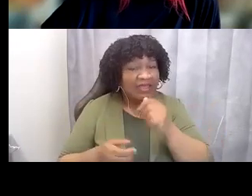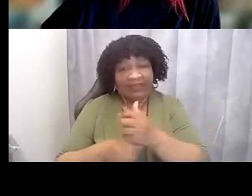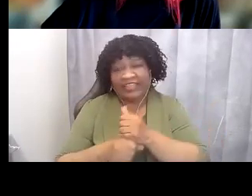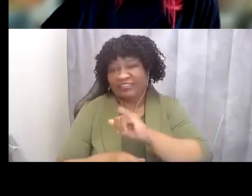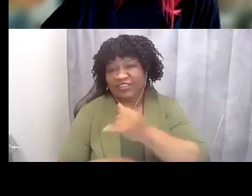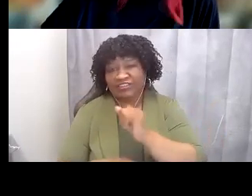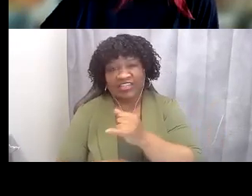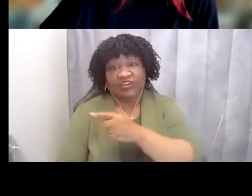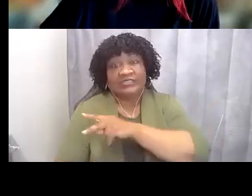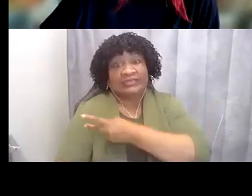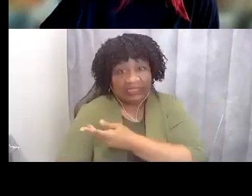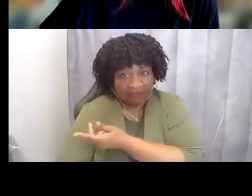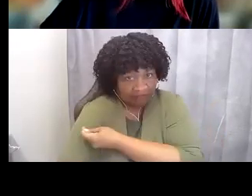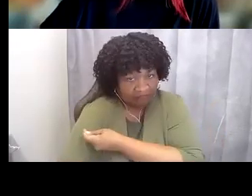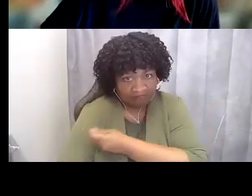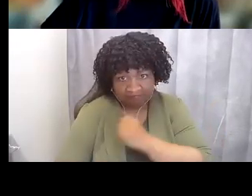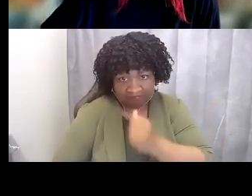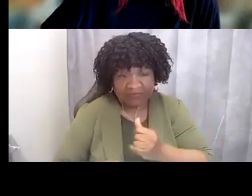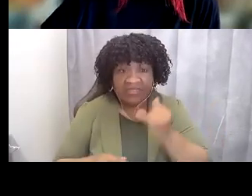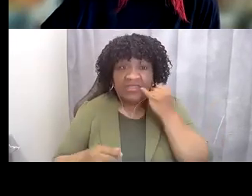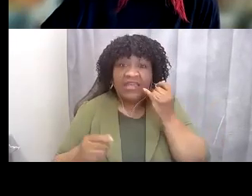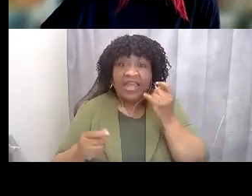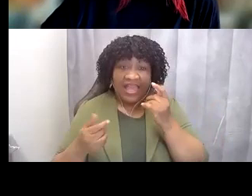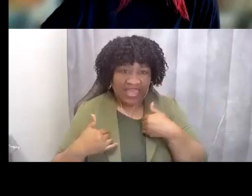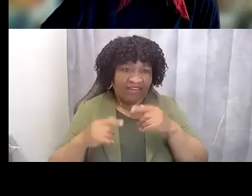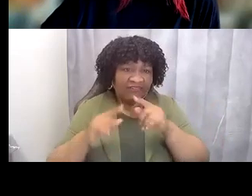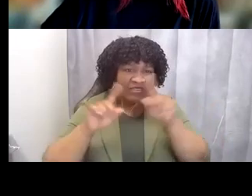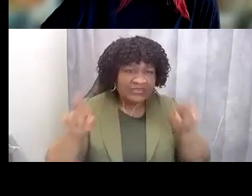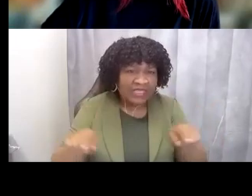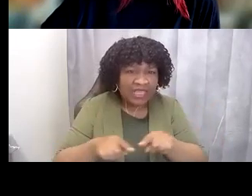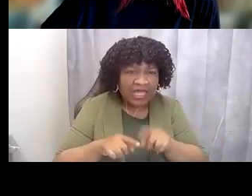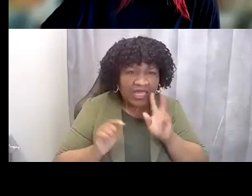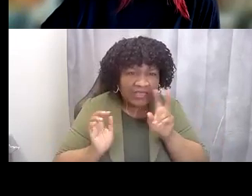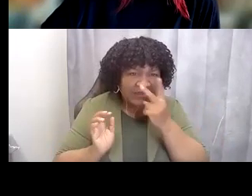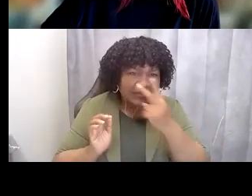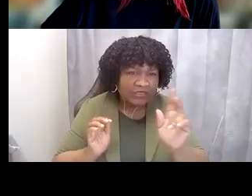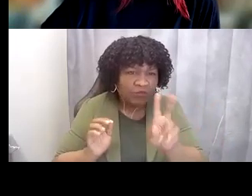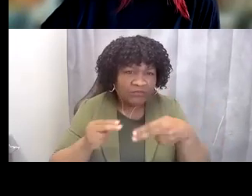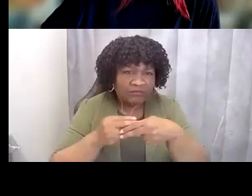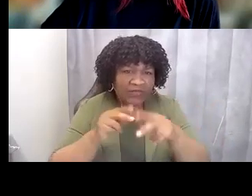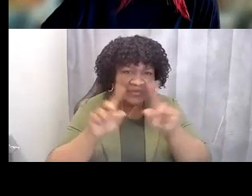Johnson. I do have a slide about that. Let's jump to it real quick. Where is it?